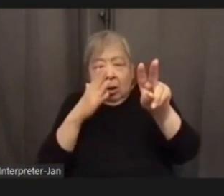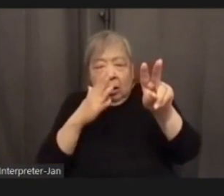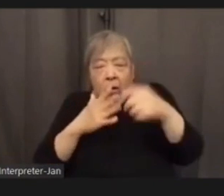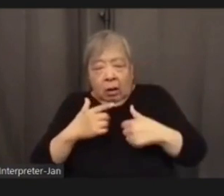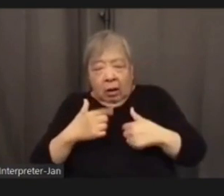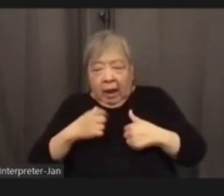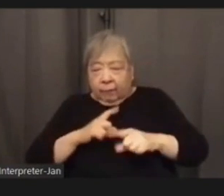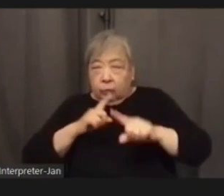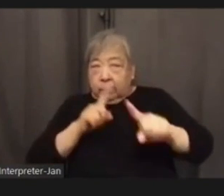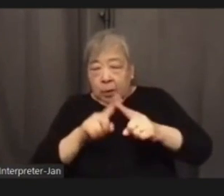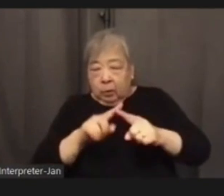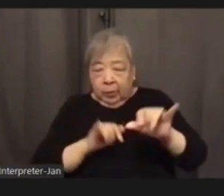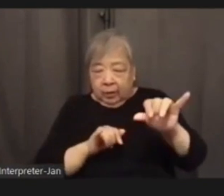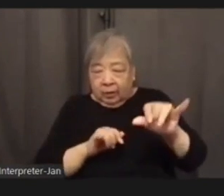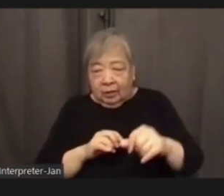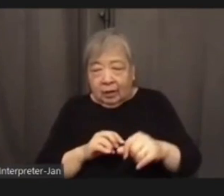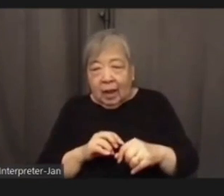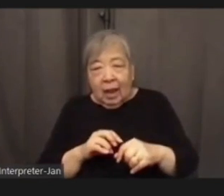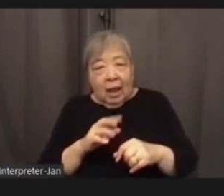this.